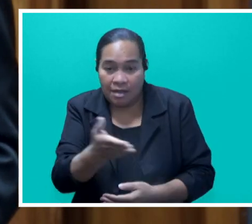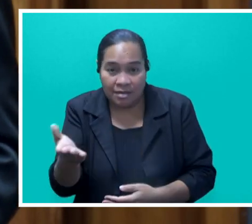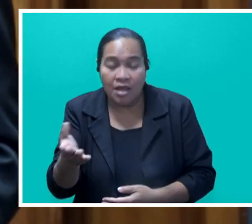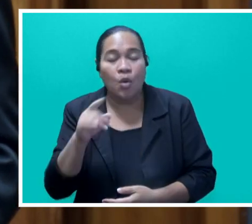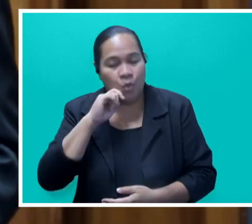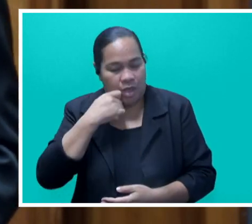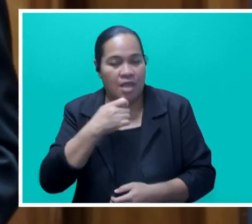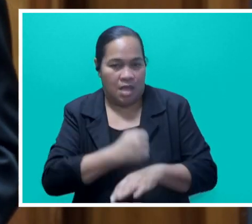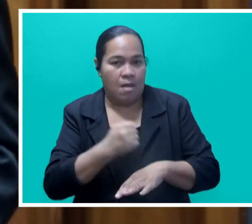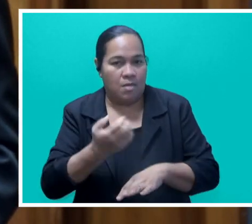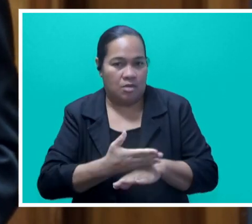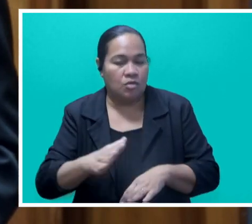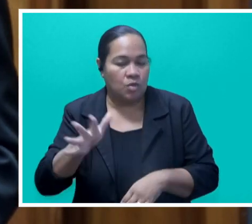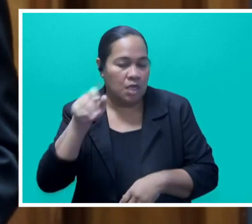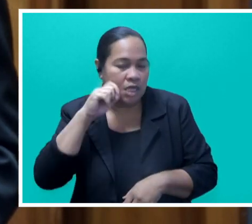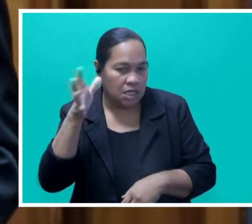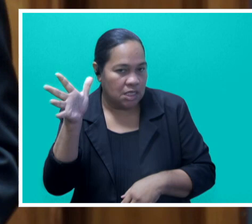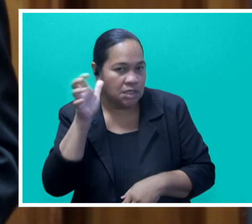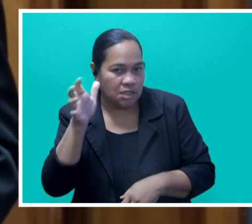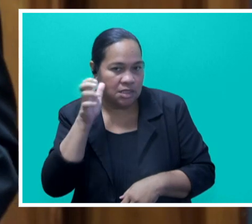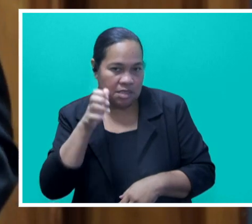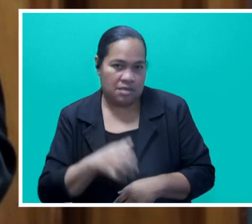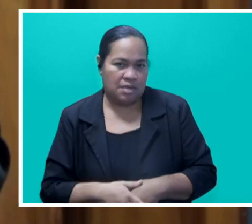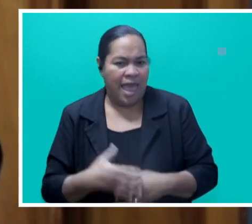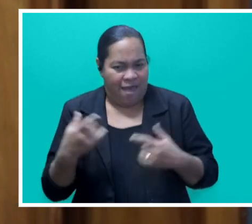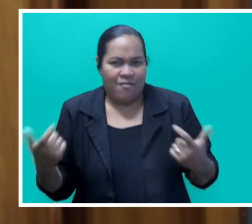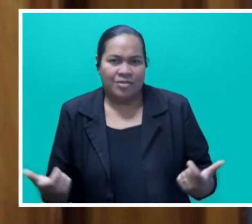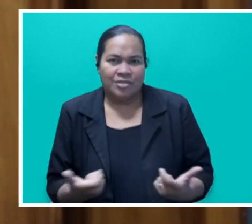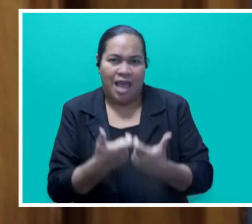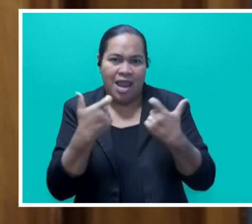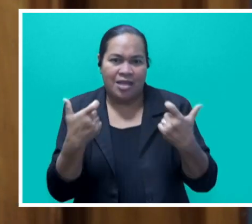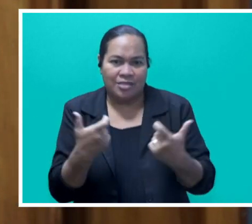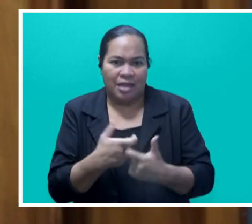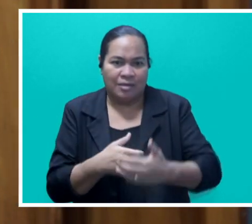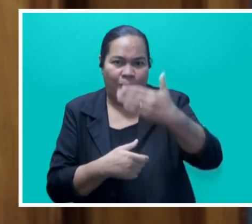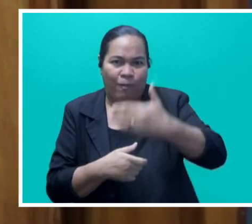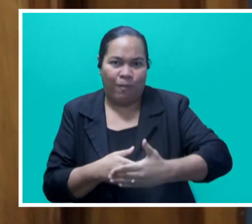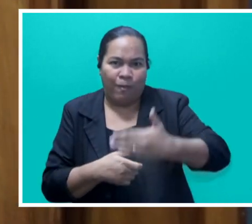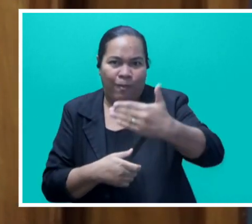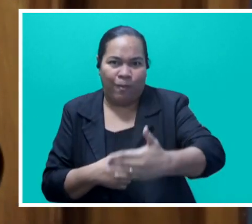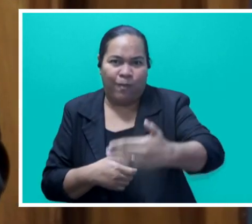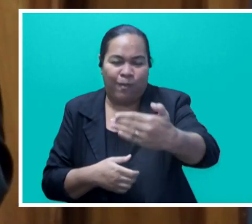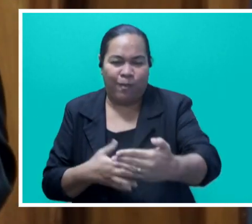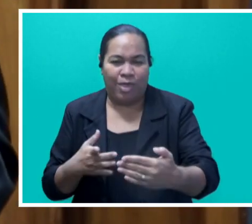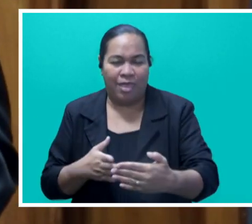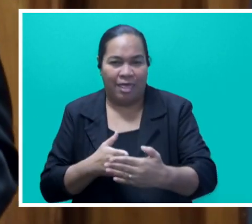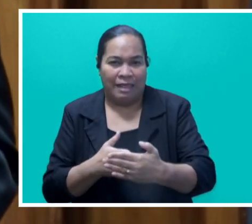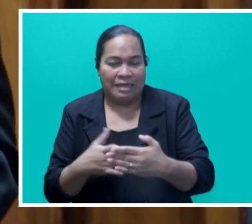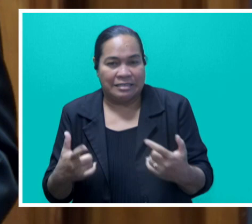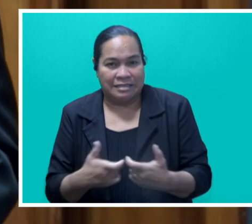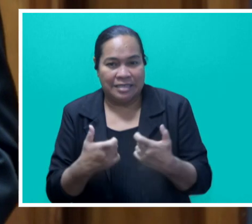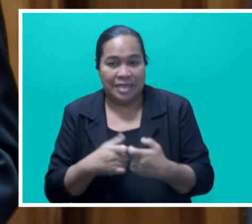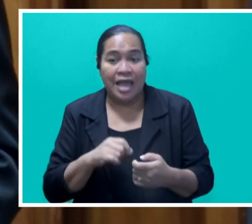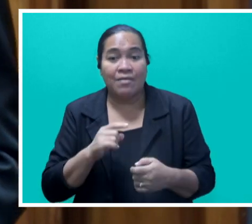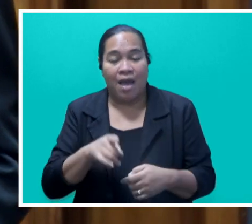we will listen. There are major challenges that lay in front of us, Mr. Speaker, sir, and His Excellency